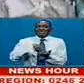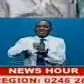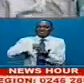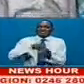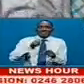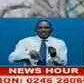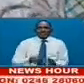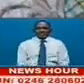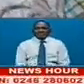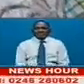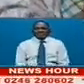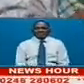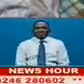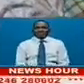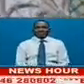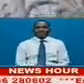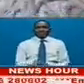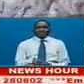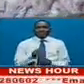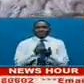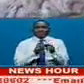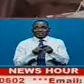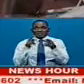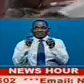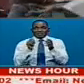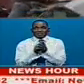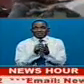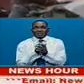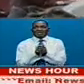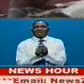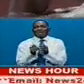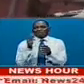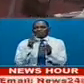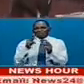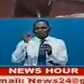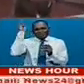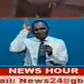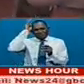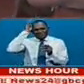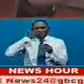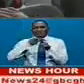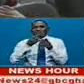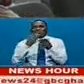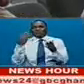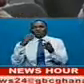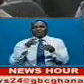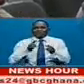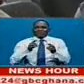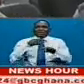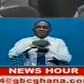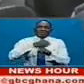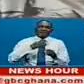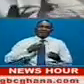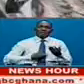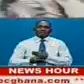and balance. The damage sometimes is as a result of injury to the brain, either before, during or after